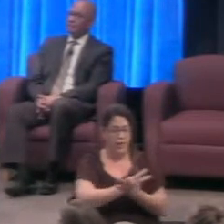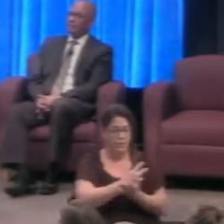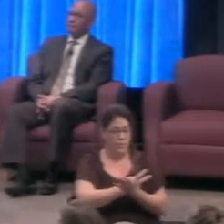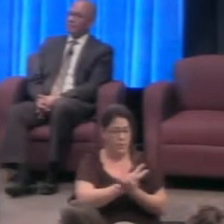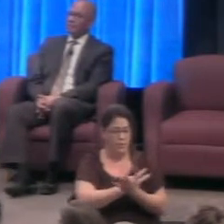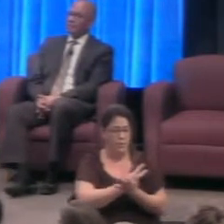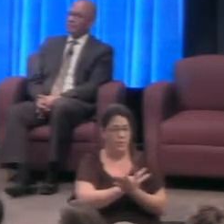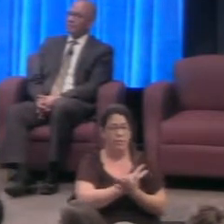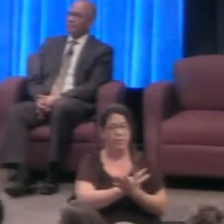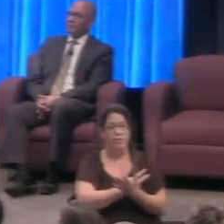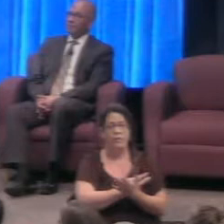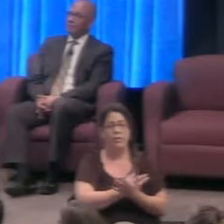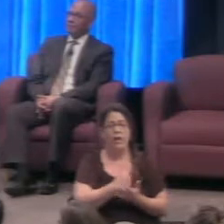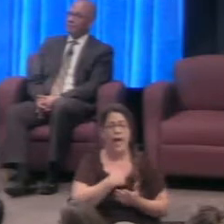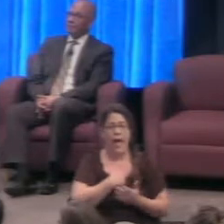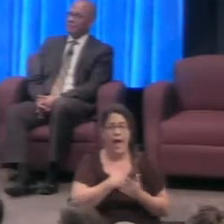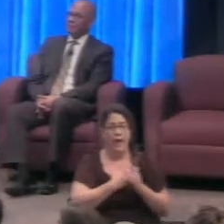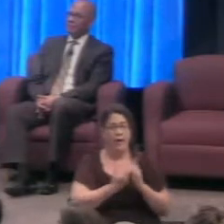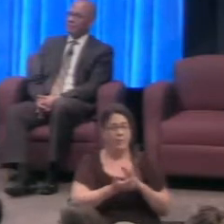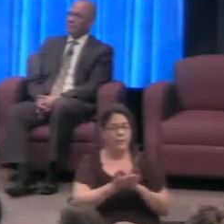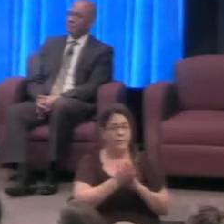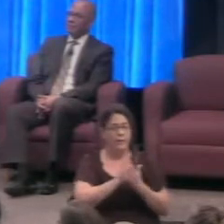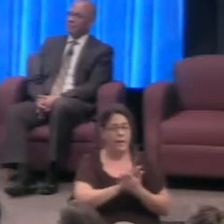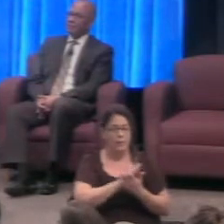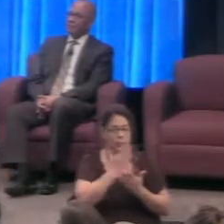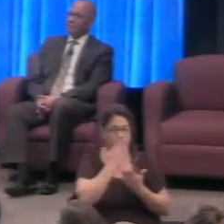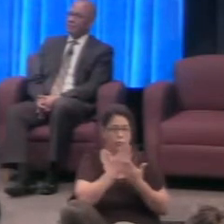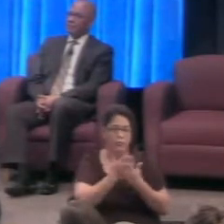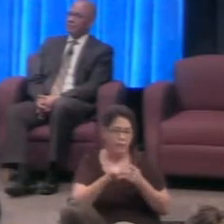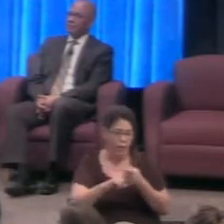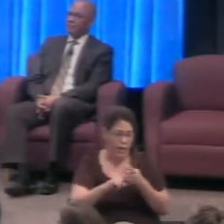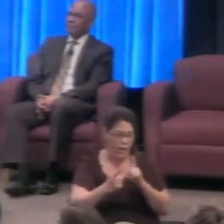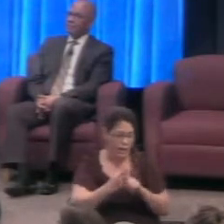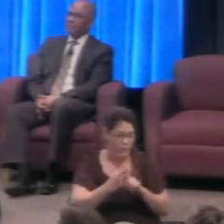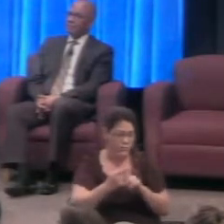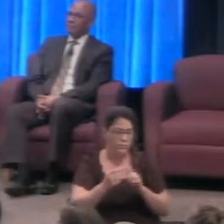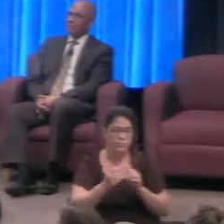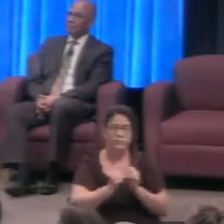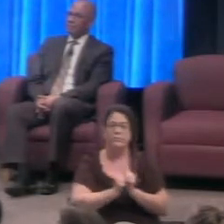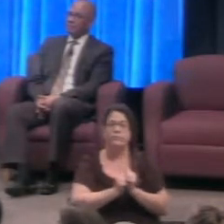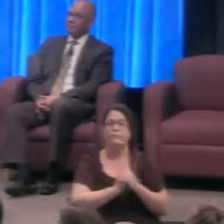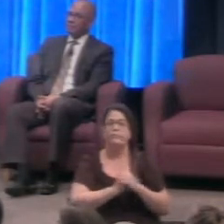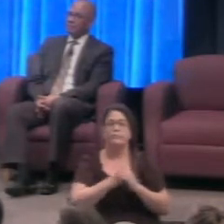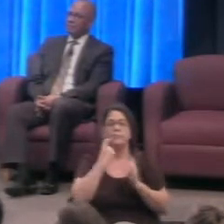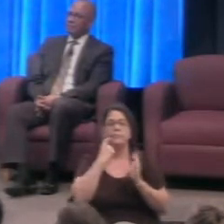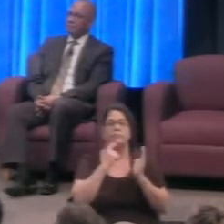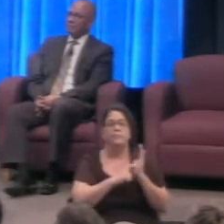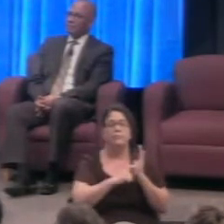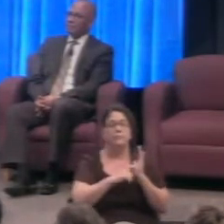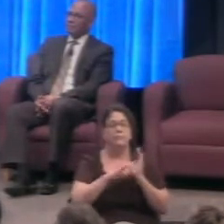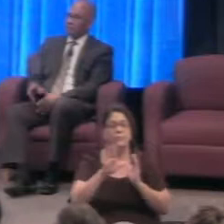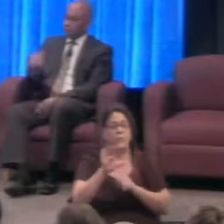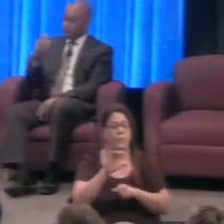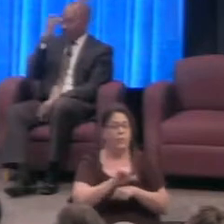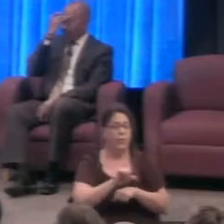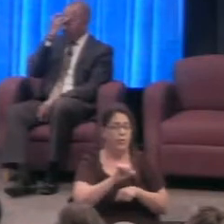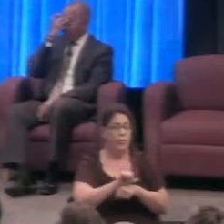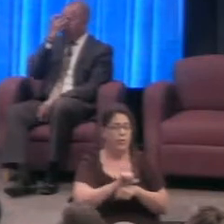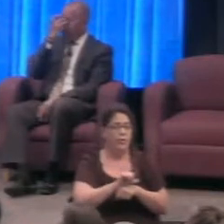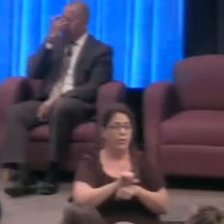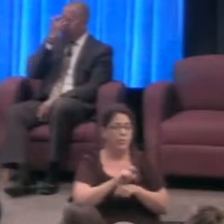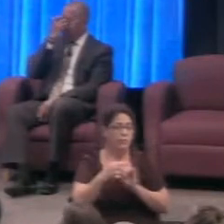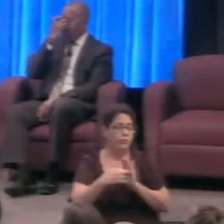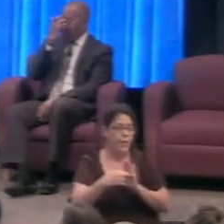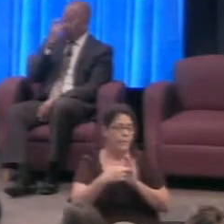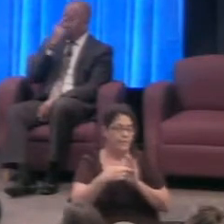and I have grown to be very good friends with her and recognize her really as a